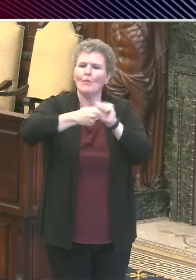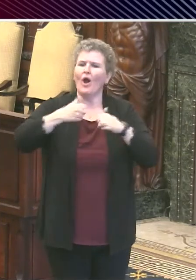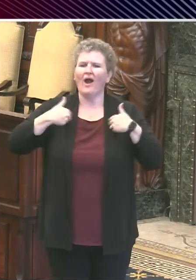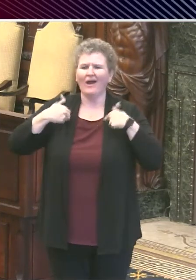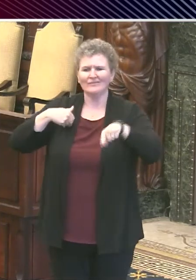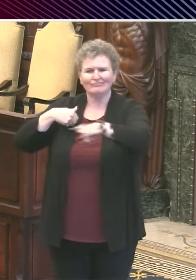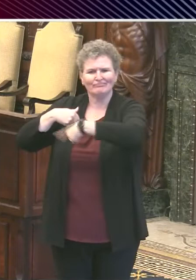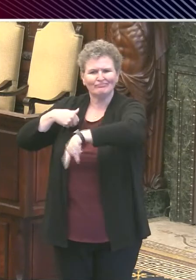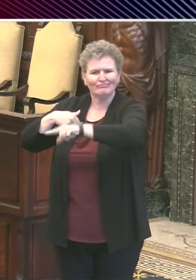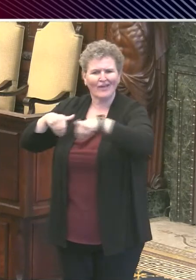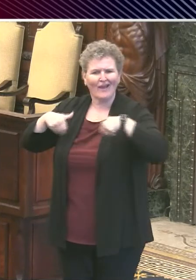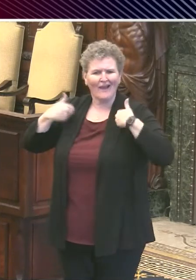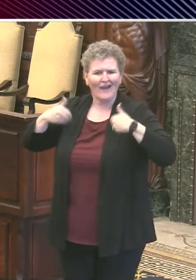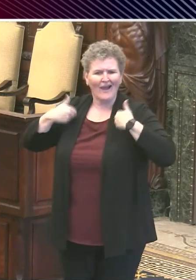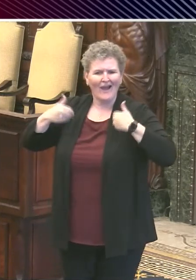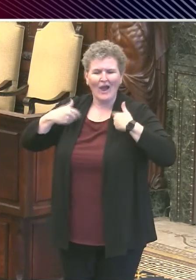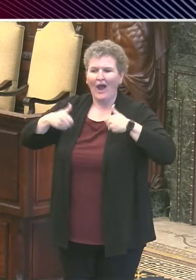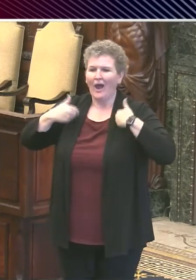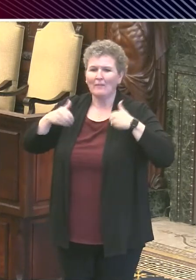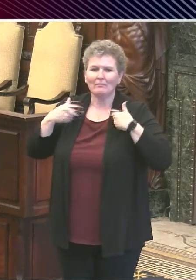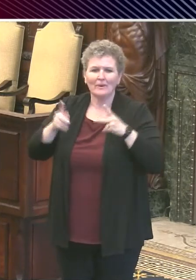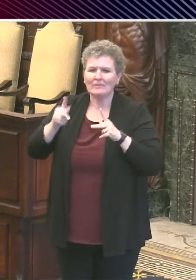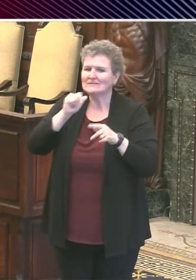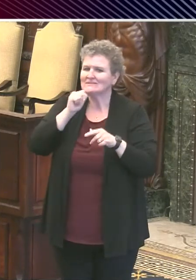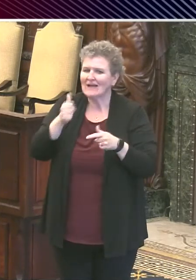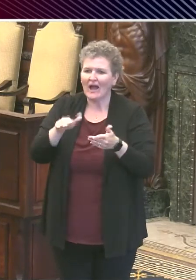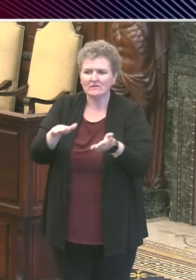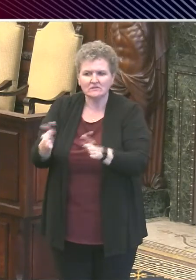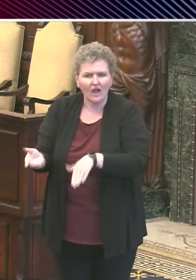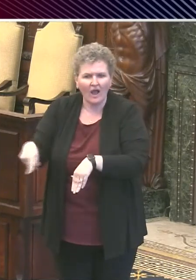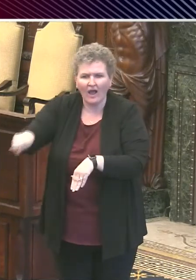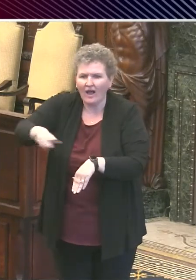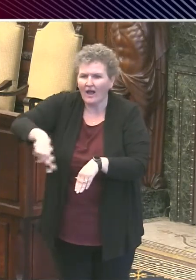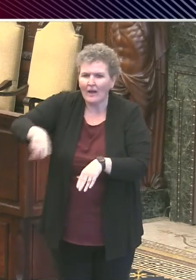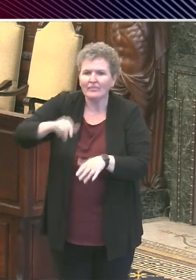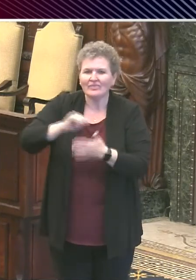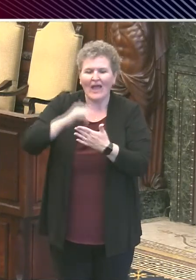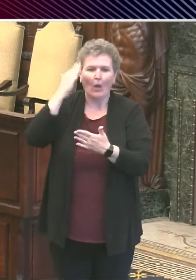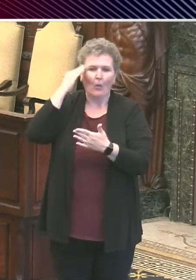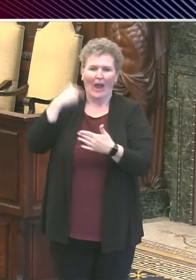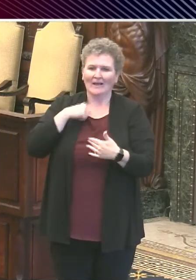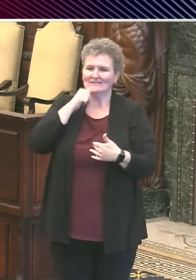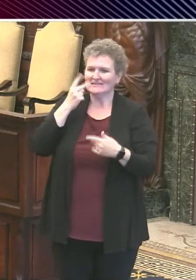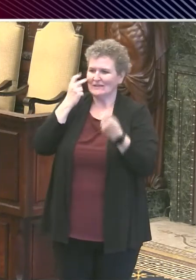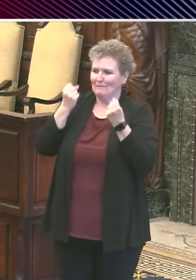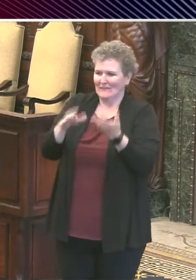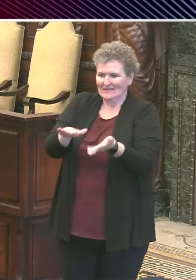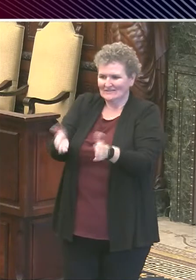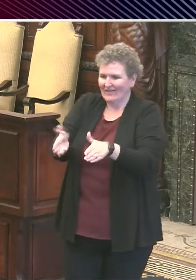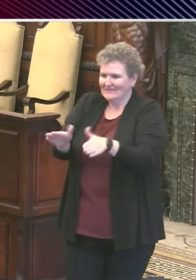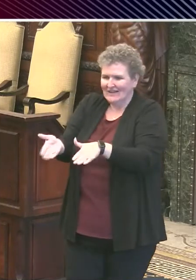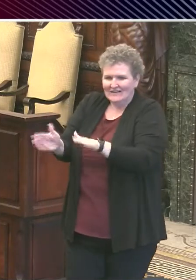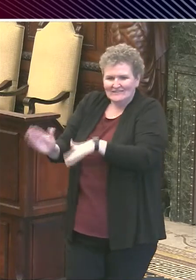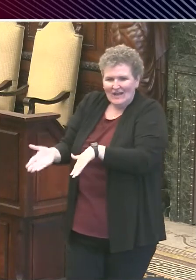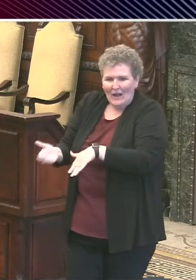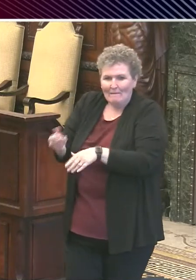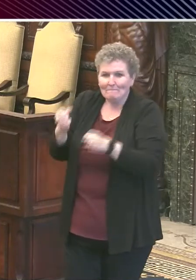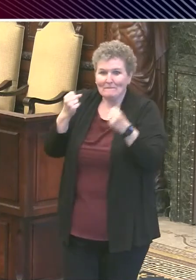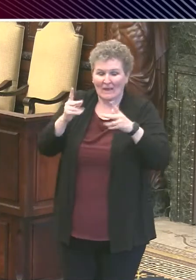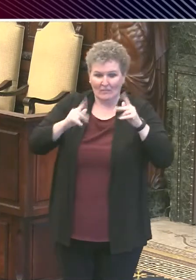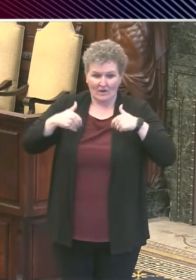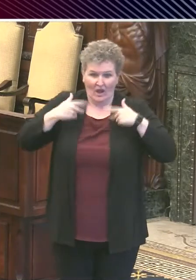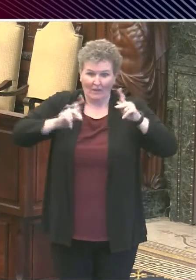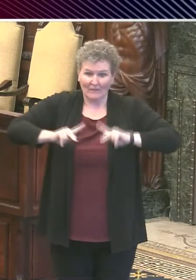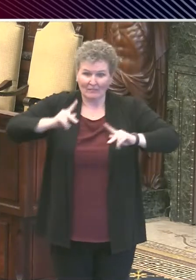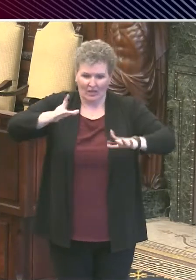that many deaths. But what young people do is then they spread the infection to older people. And then when older people get infected, there may be a fair amount of time between